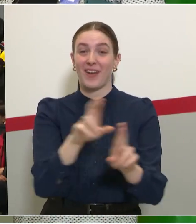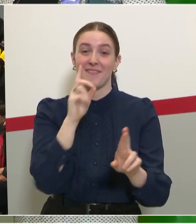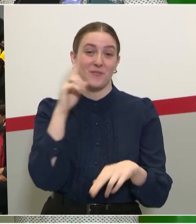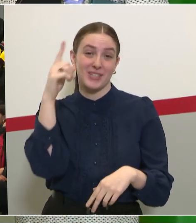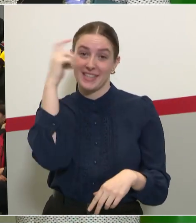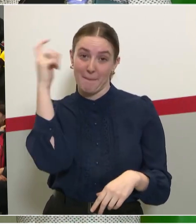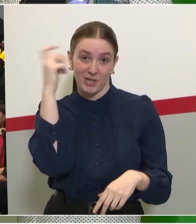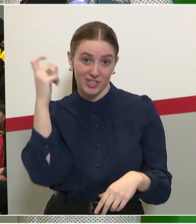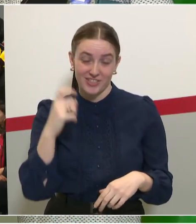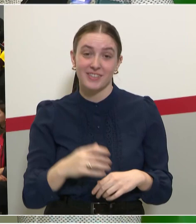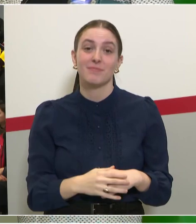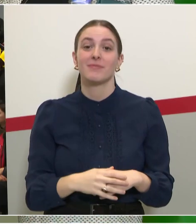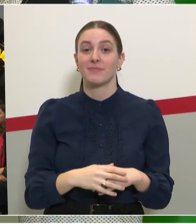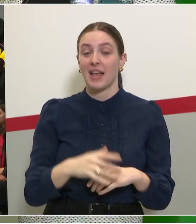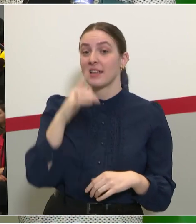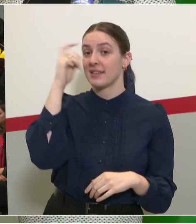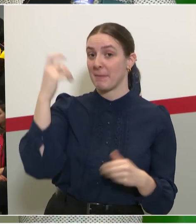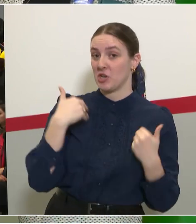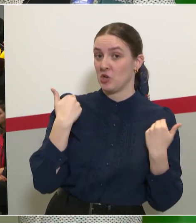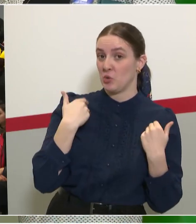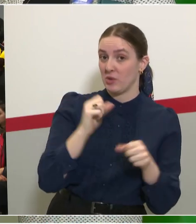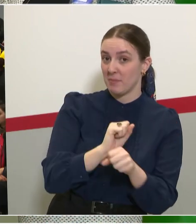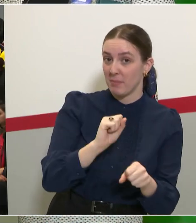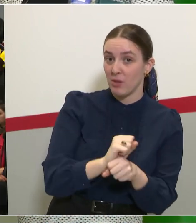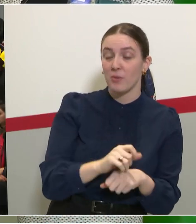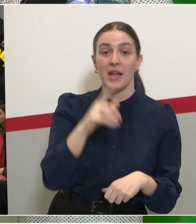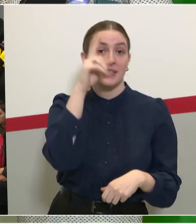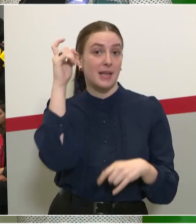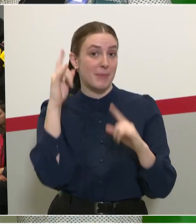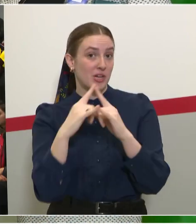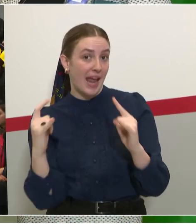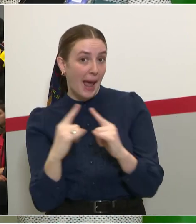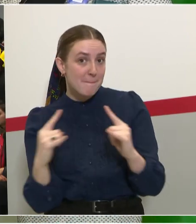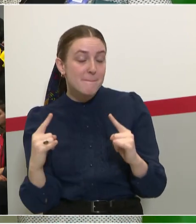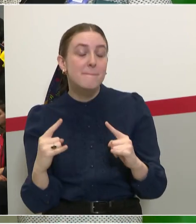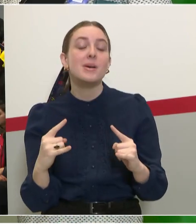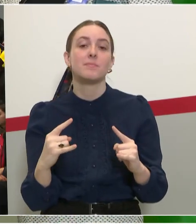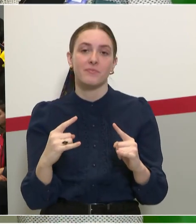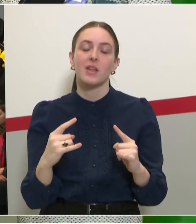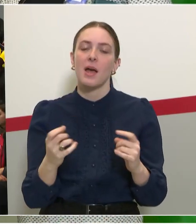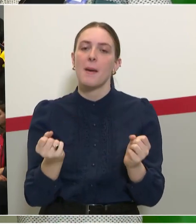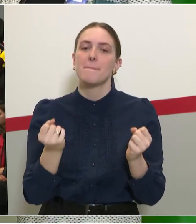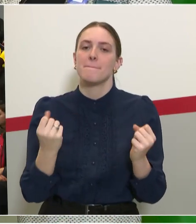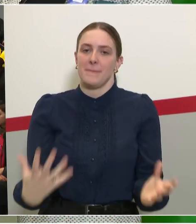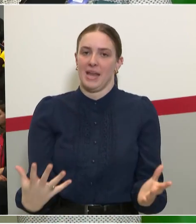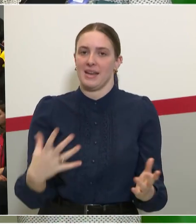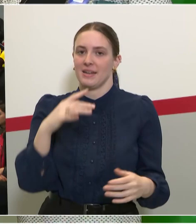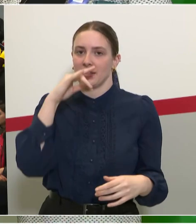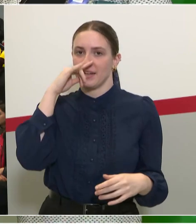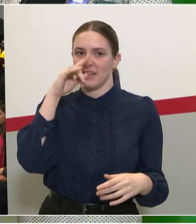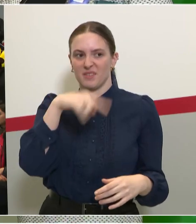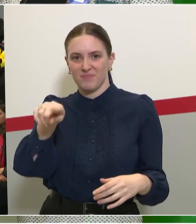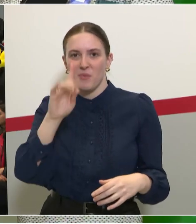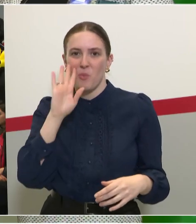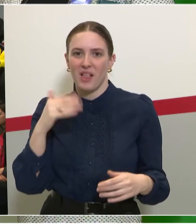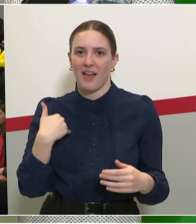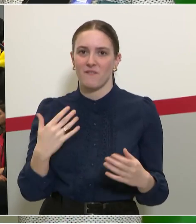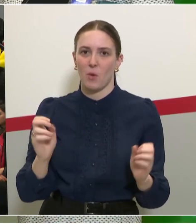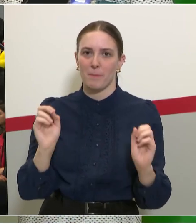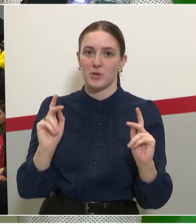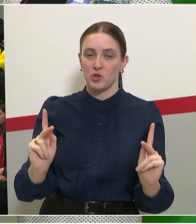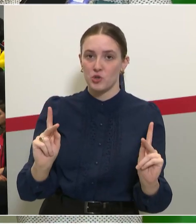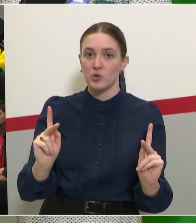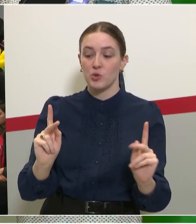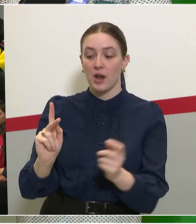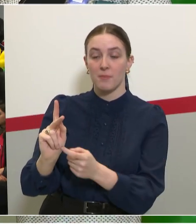summer, or summer youth employment, summer camp. And many kids will have the opportunity, notice I